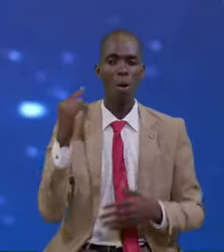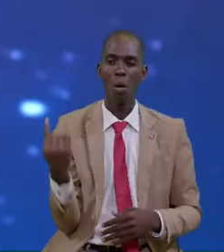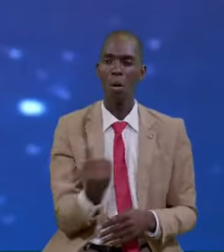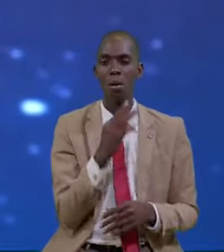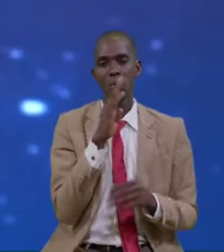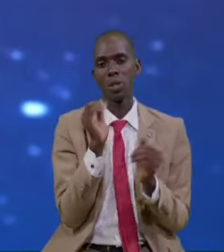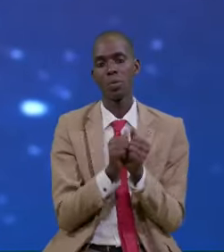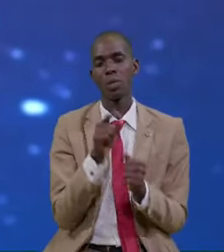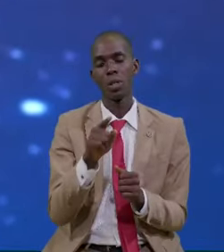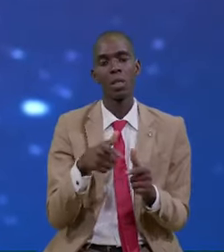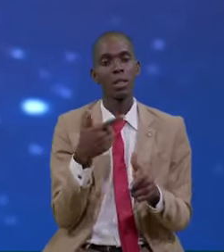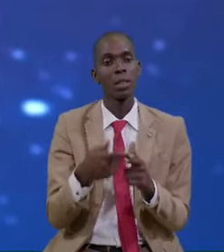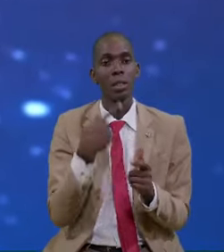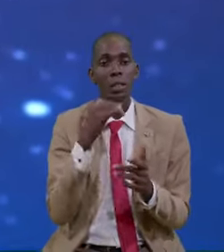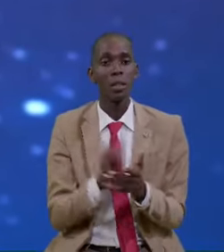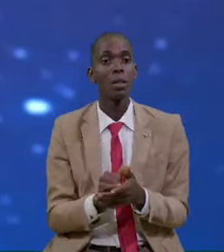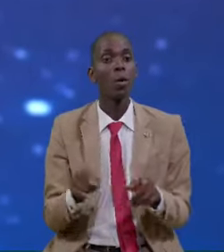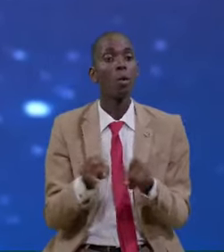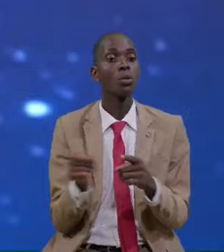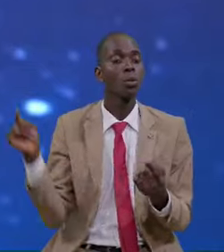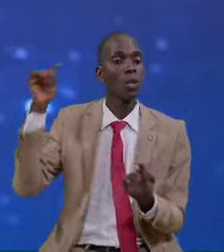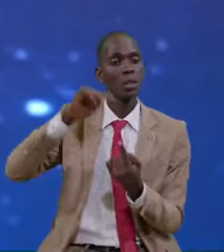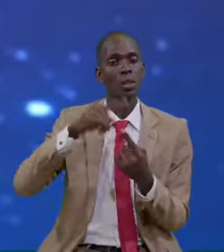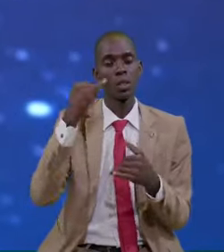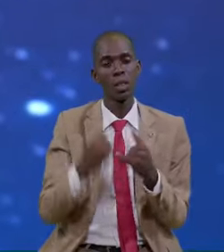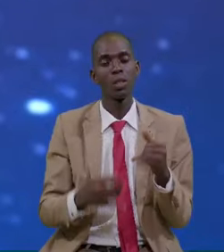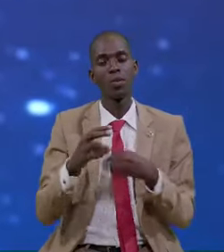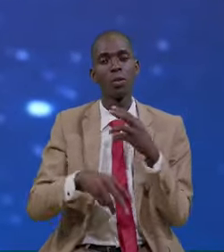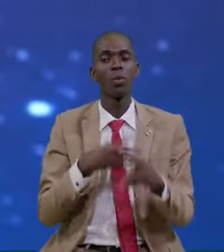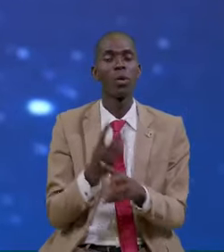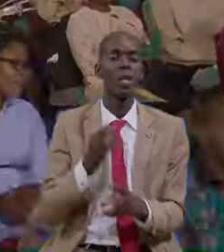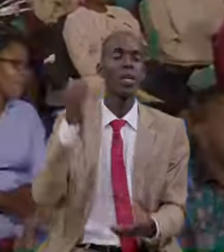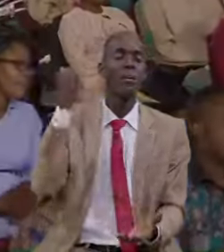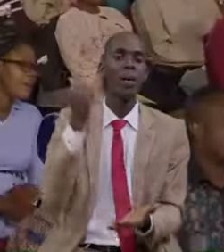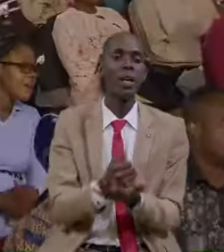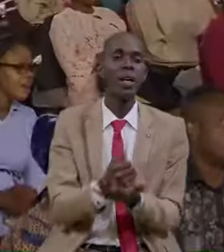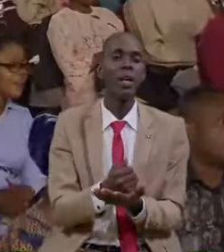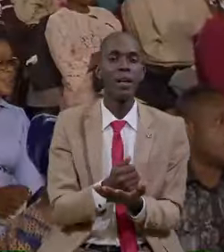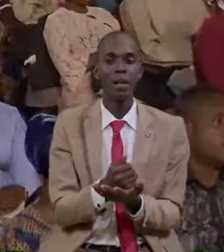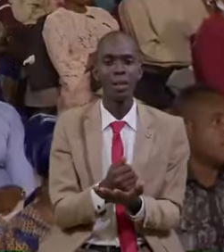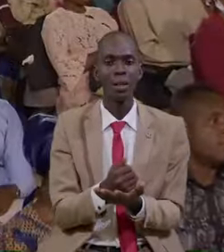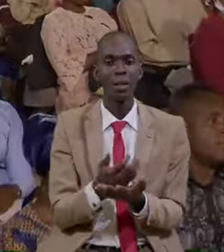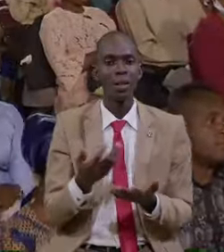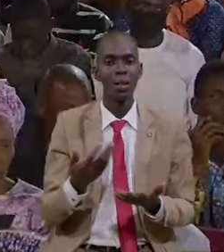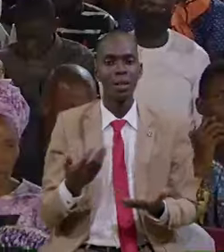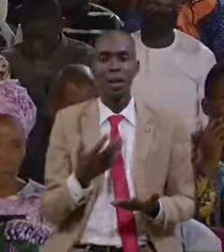says, even unto the end of the world. As the end of the world